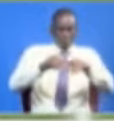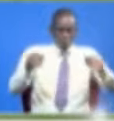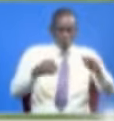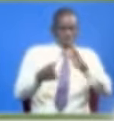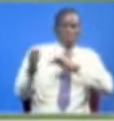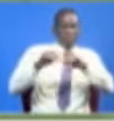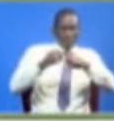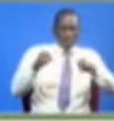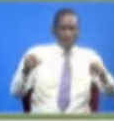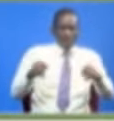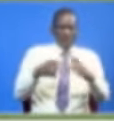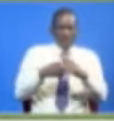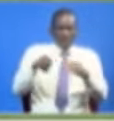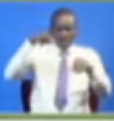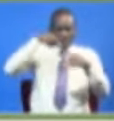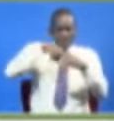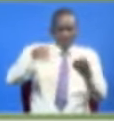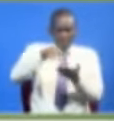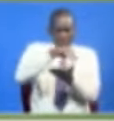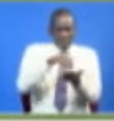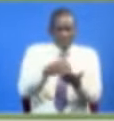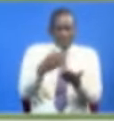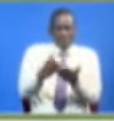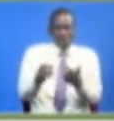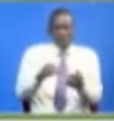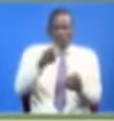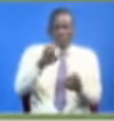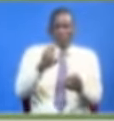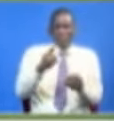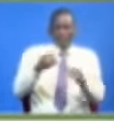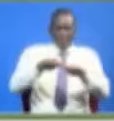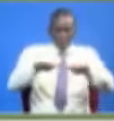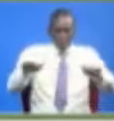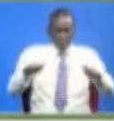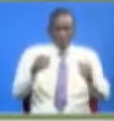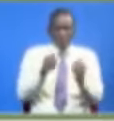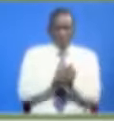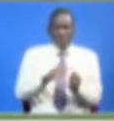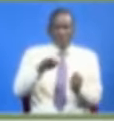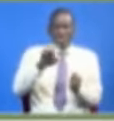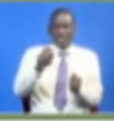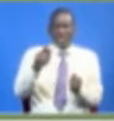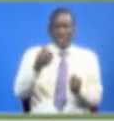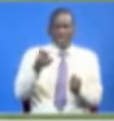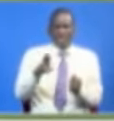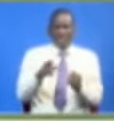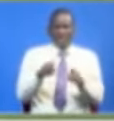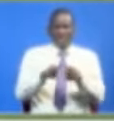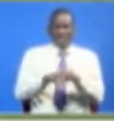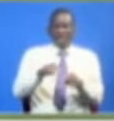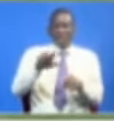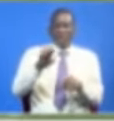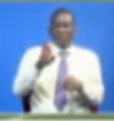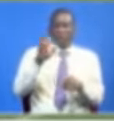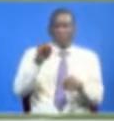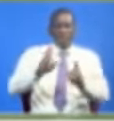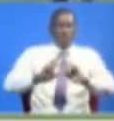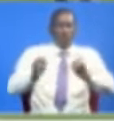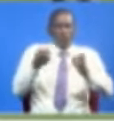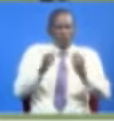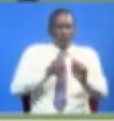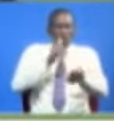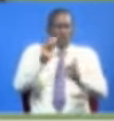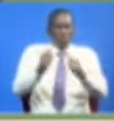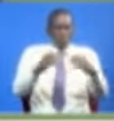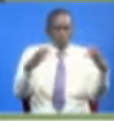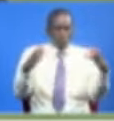inside centre as part of a midfield partnership with Esther Juma, as Lewin Amazimbi does not feature in the matchday squad.